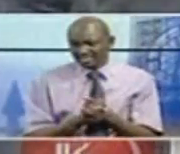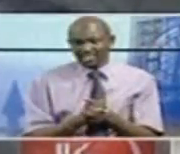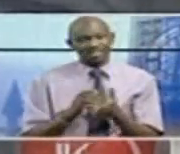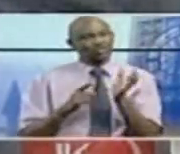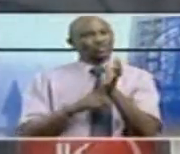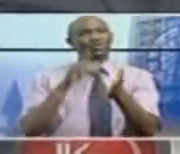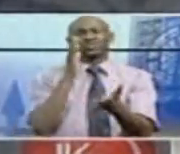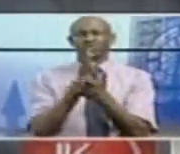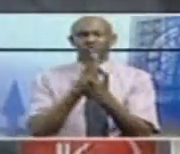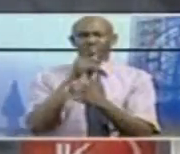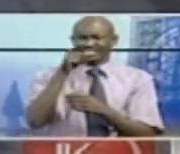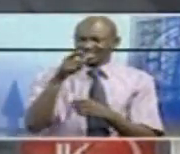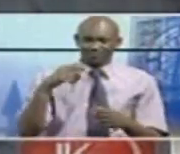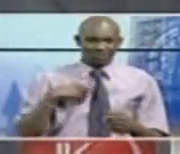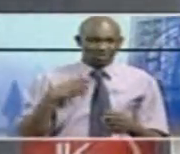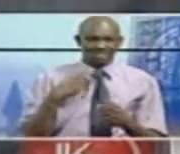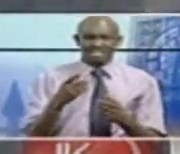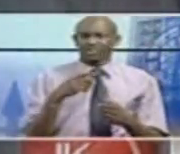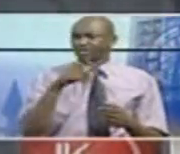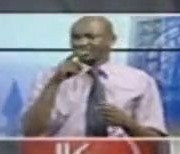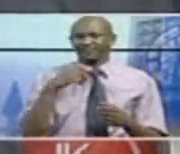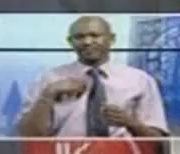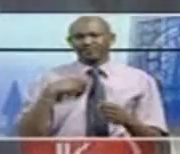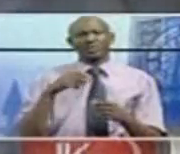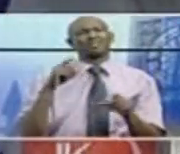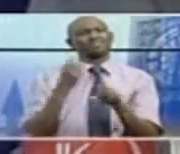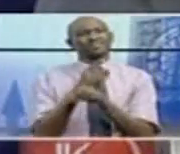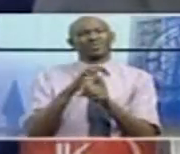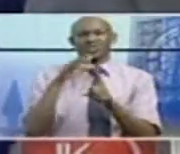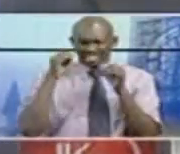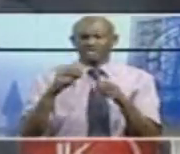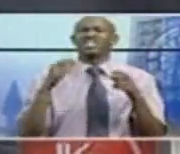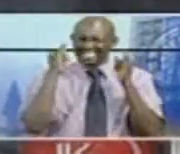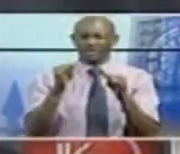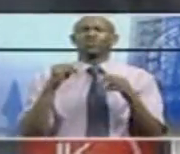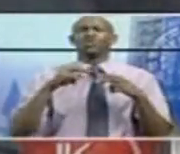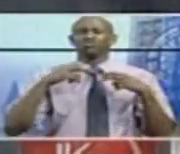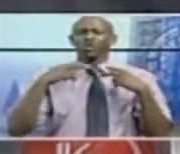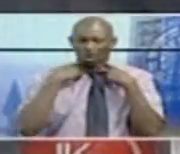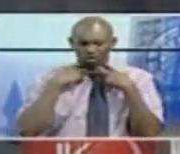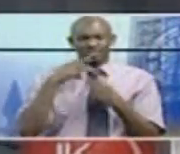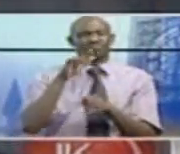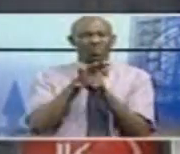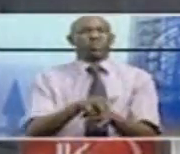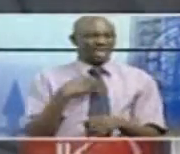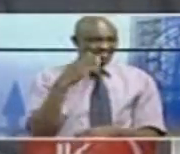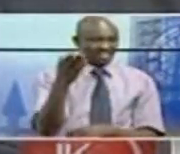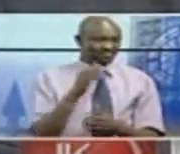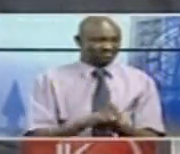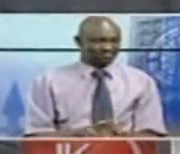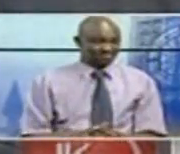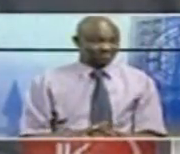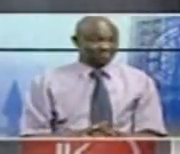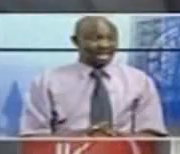that you are either a comprehensive bourgeois or you are a surrogate of new colonialism. I think we need to cleanse that mentality. And by